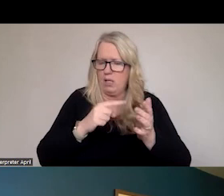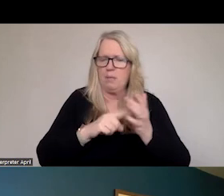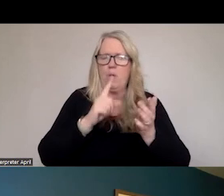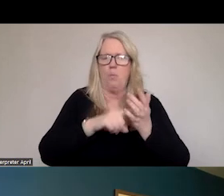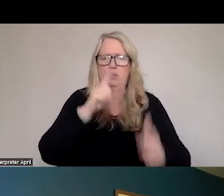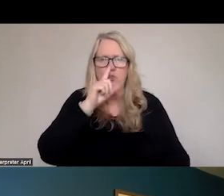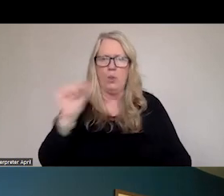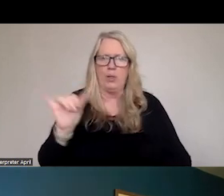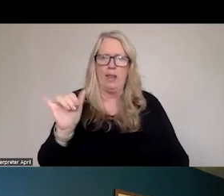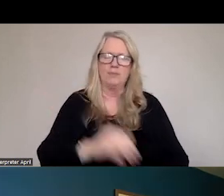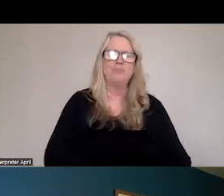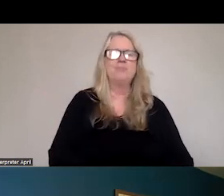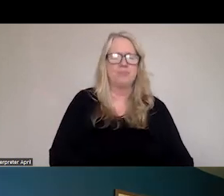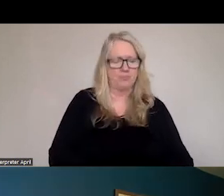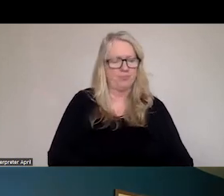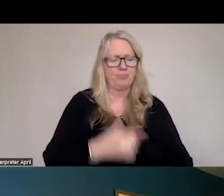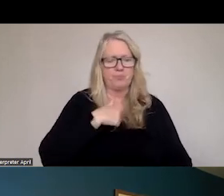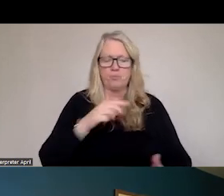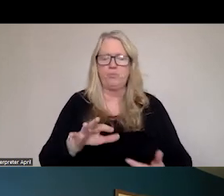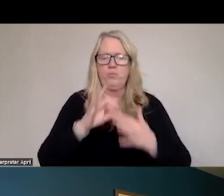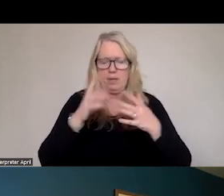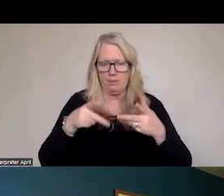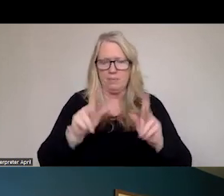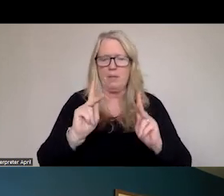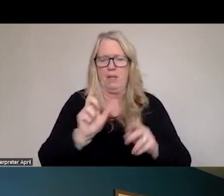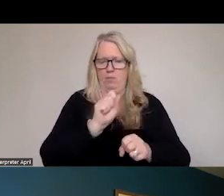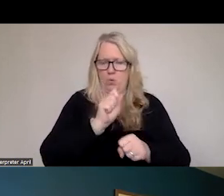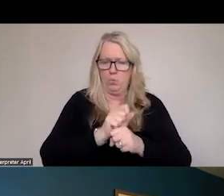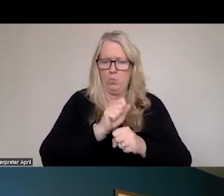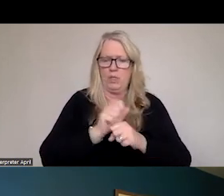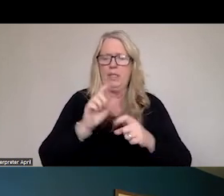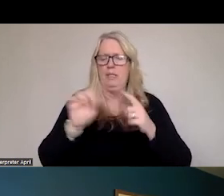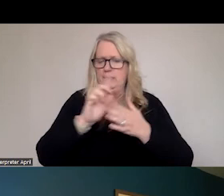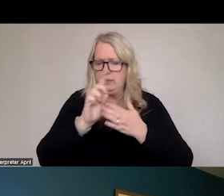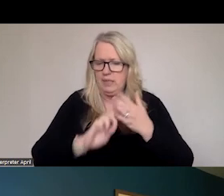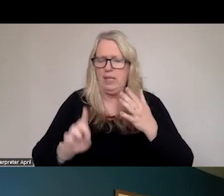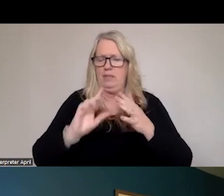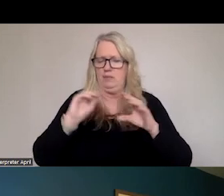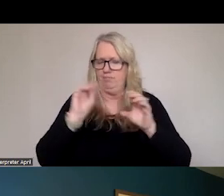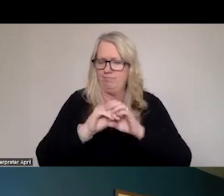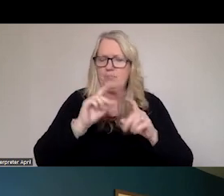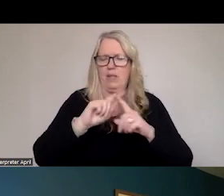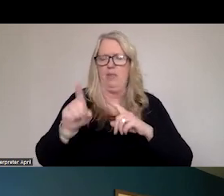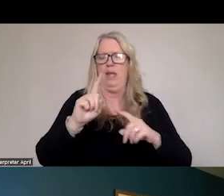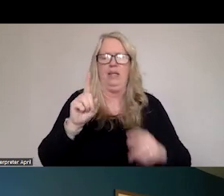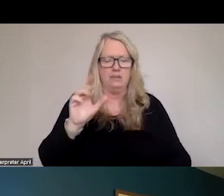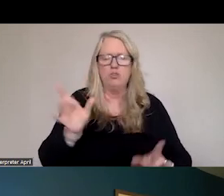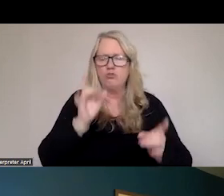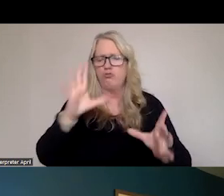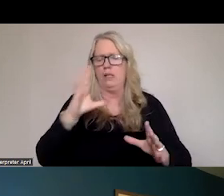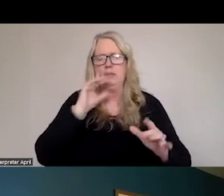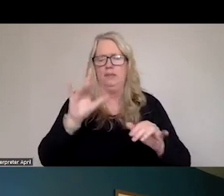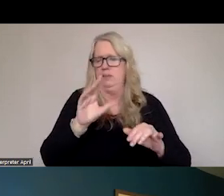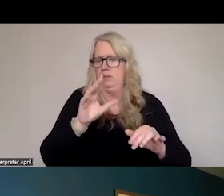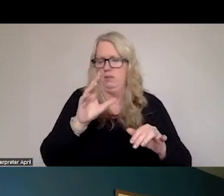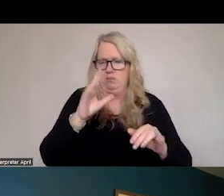like. So I've had the privilege of working on designing, installing, and implementing crisis systems for kids for over 20